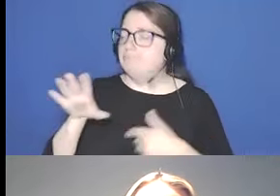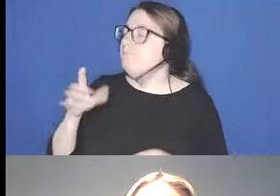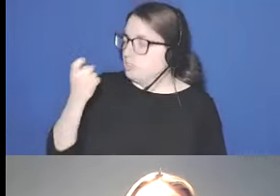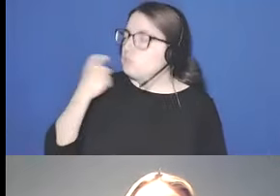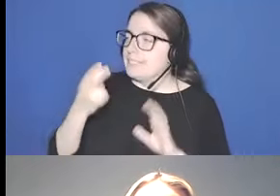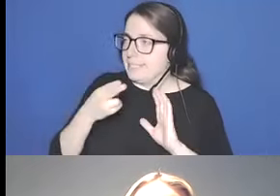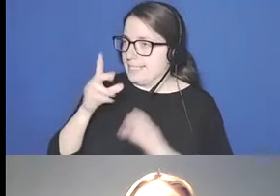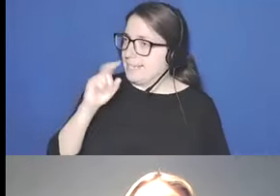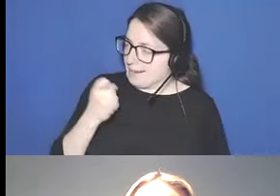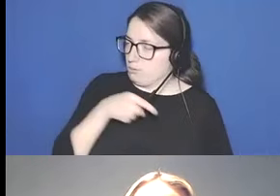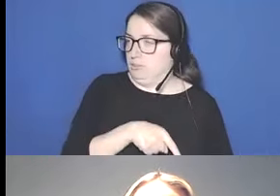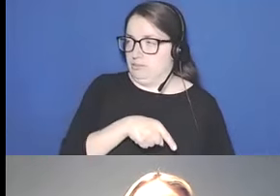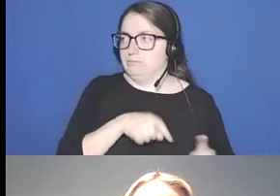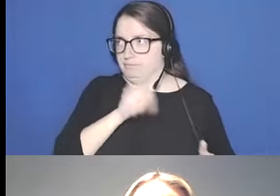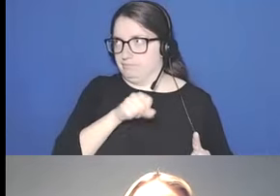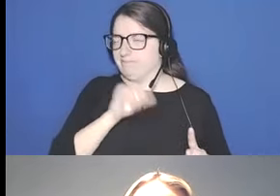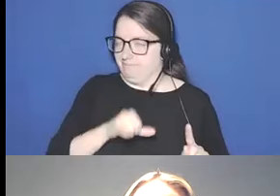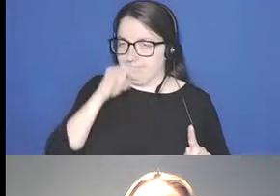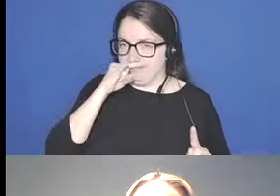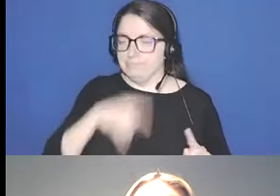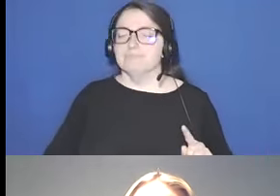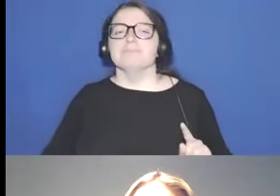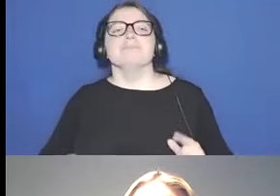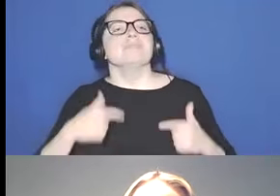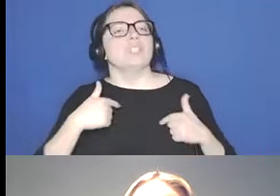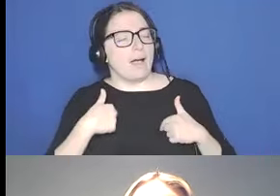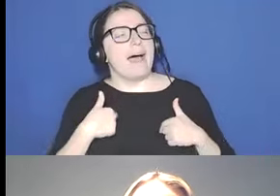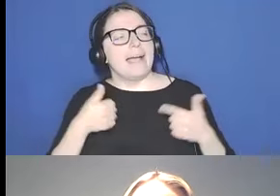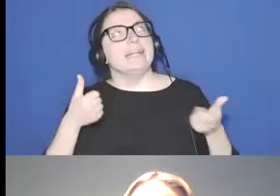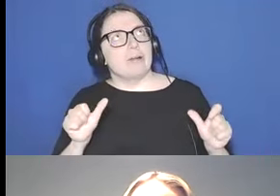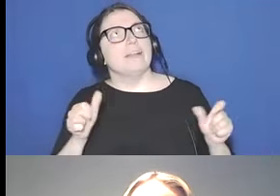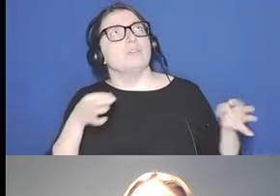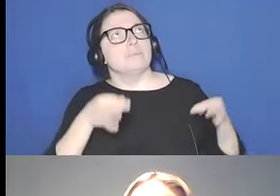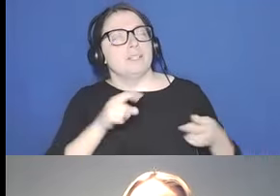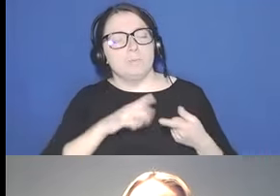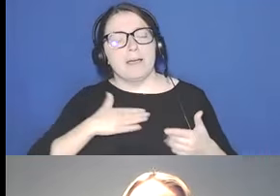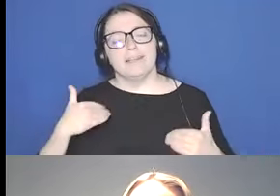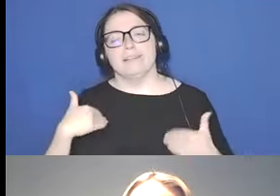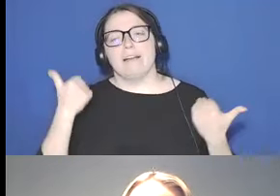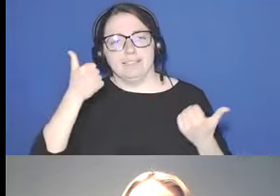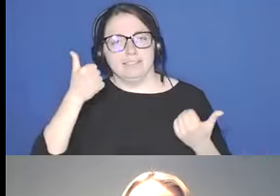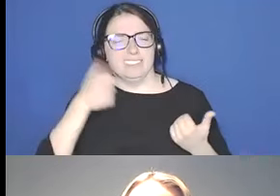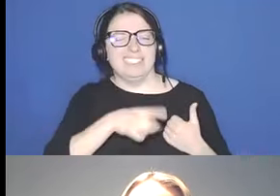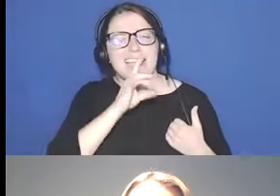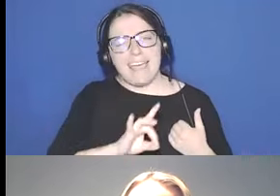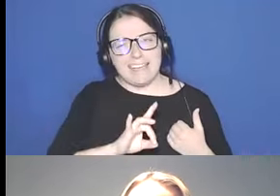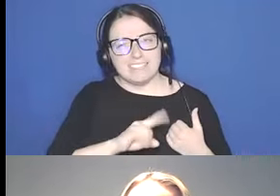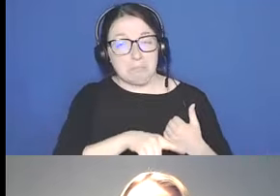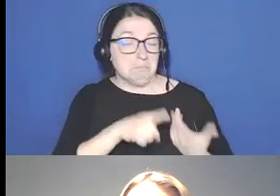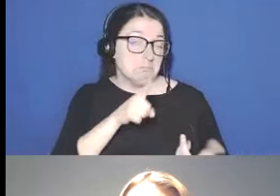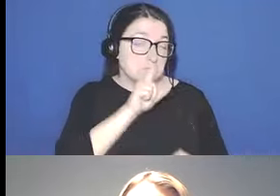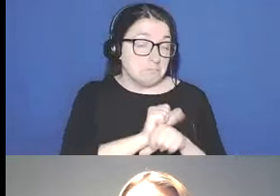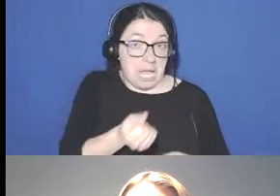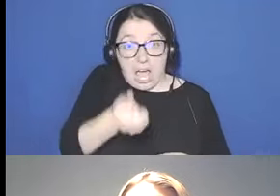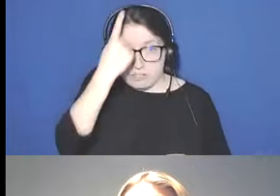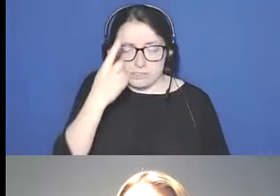autism. The one who's diagnosed with autism, I try to explain it to my youngest. He's only 8, so I don't know if he really understands it